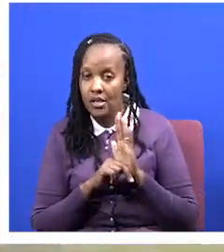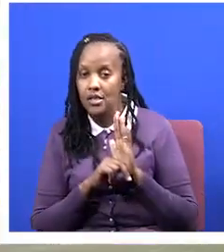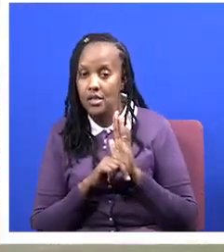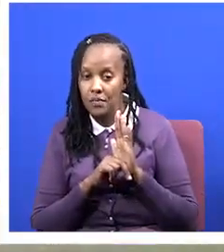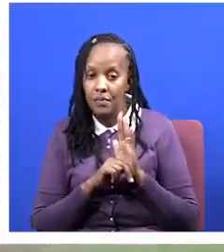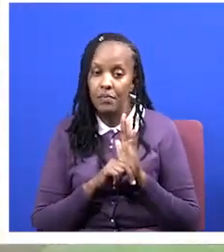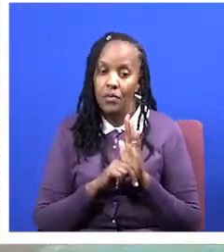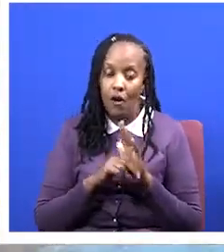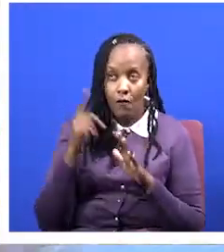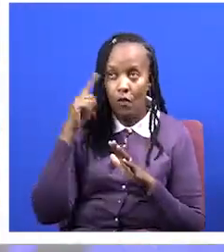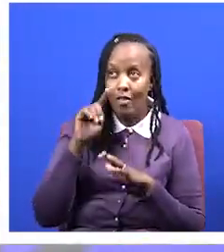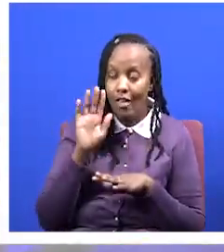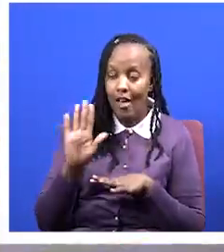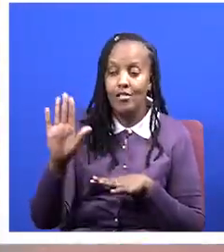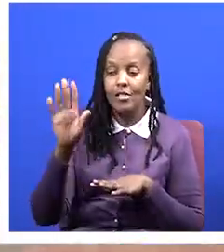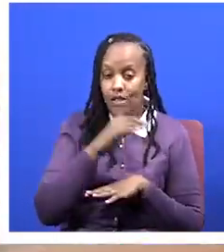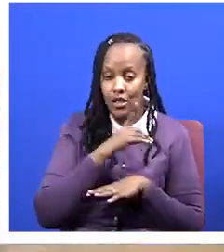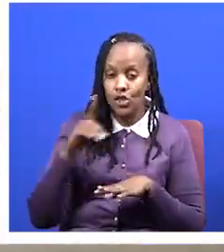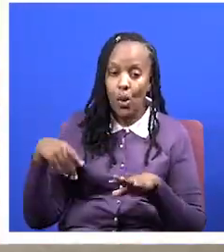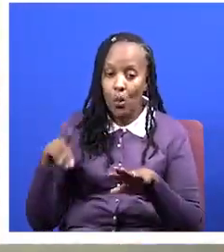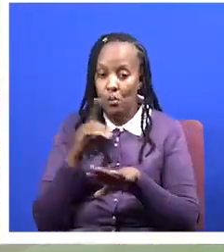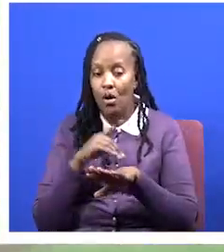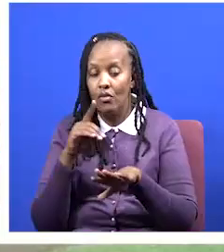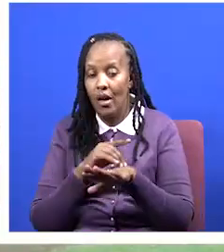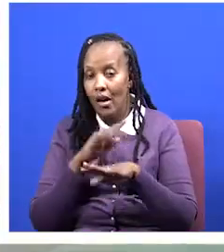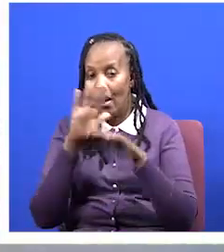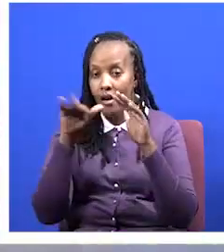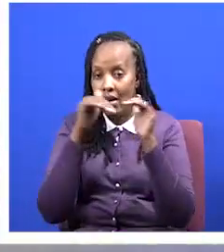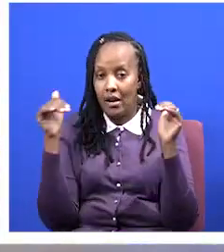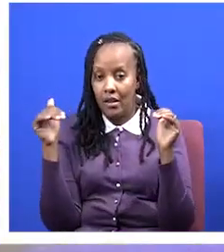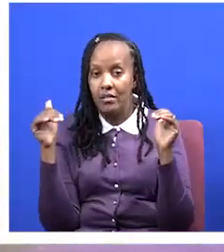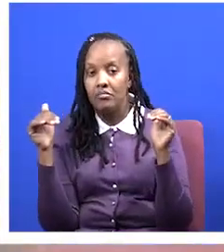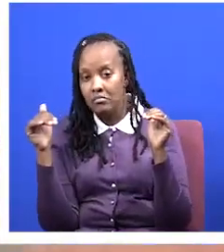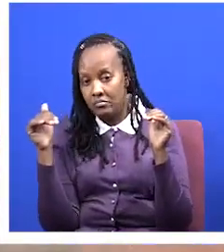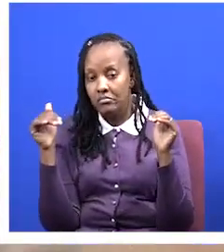because of righteousness, for theirs is the kingdom.